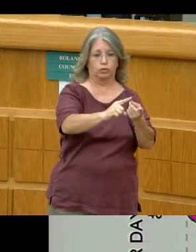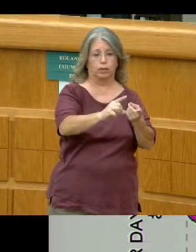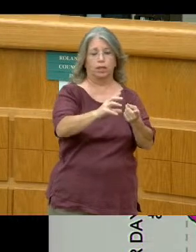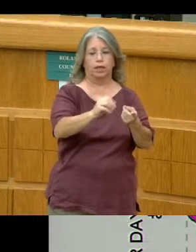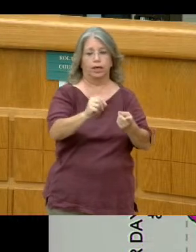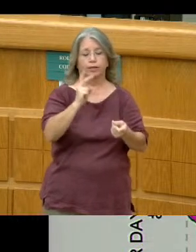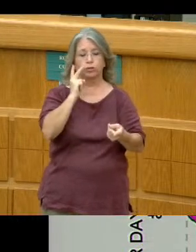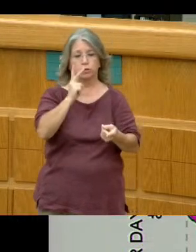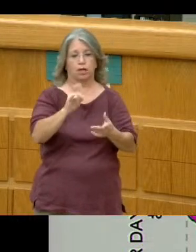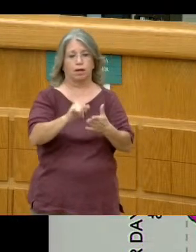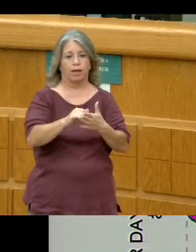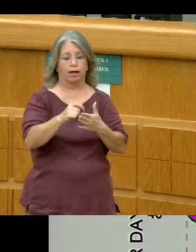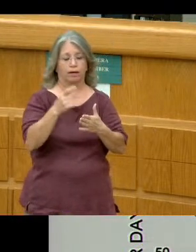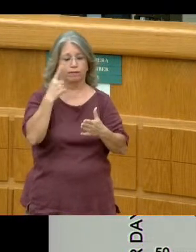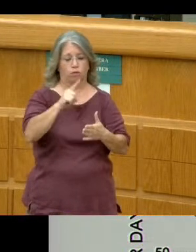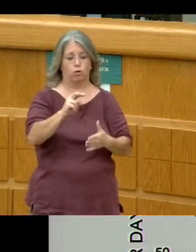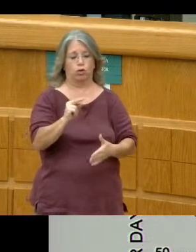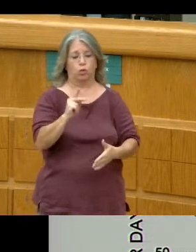for Nueces.